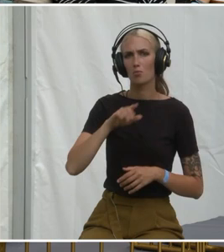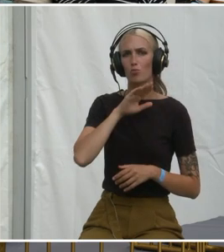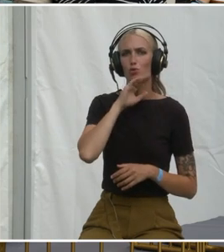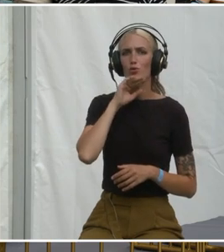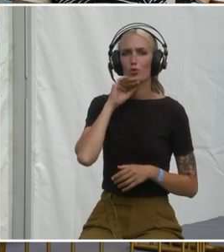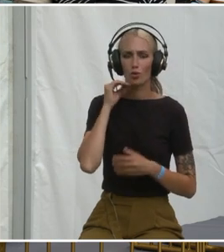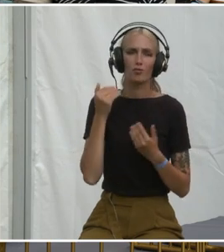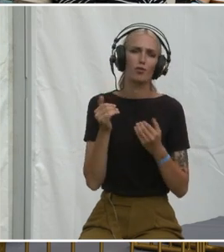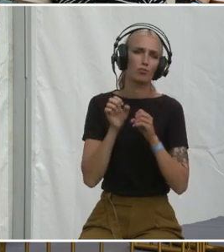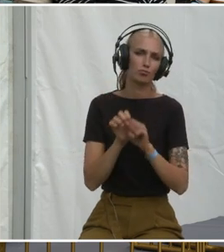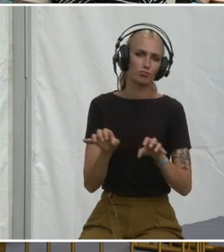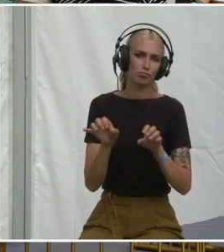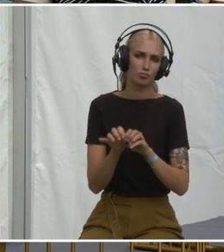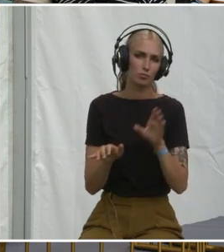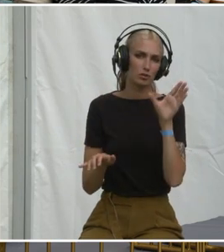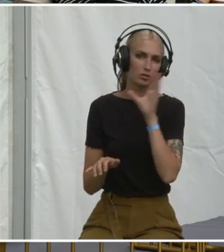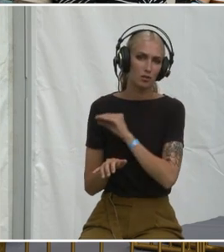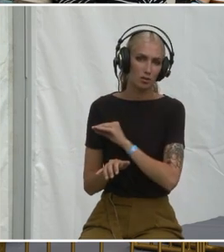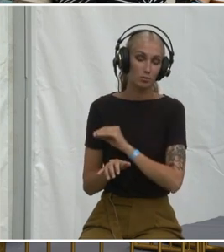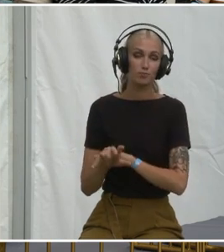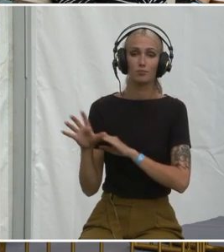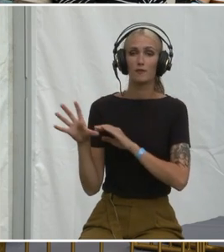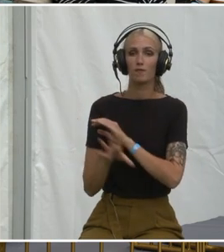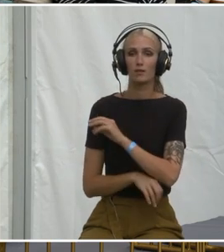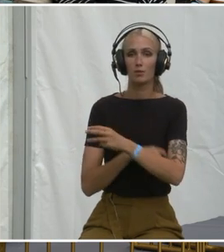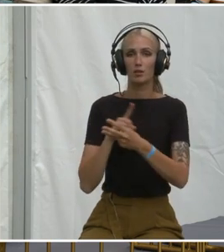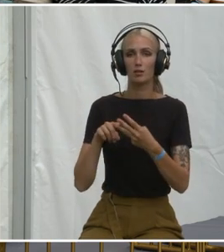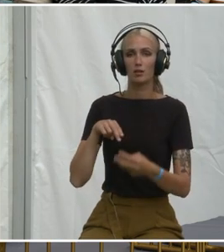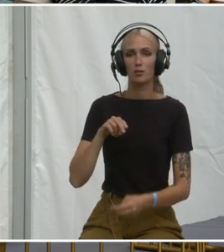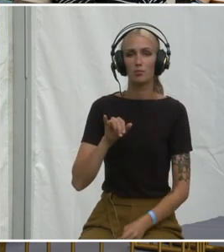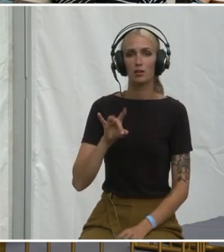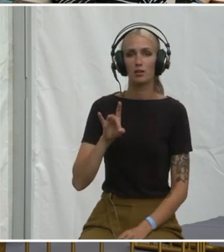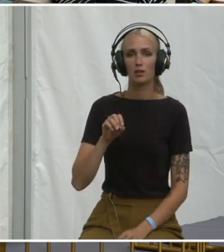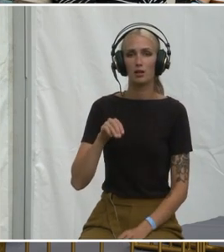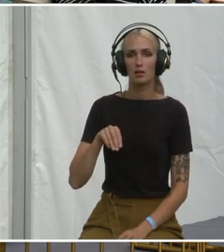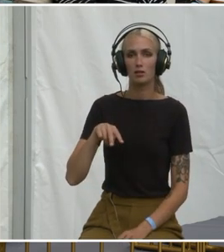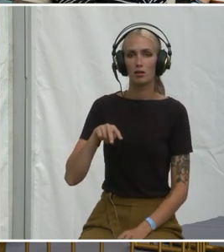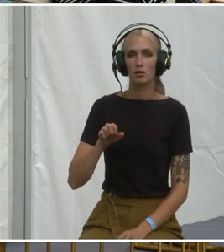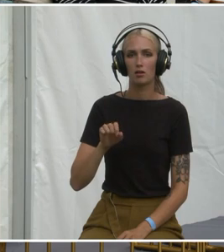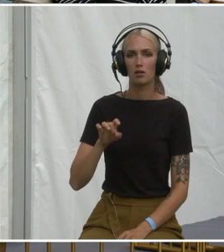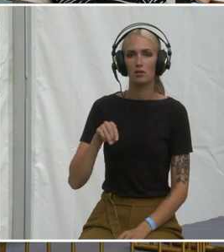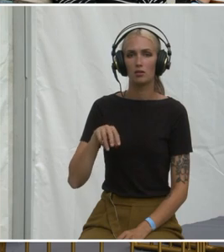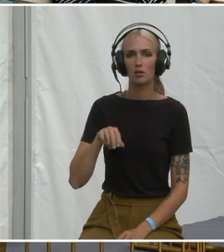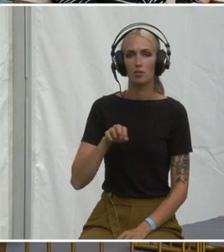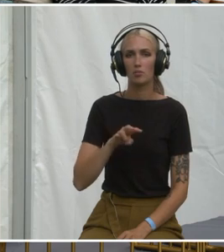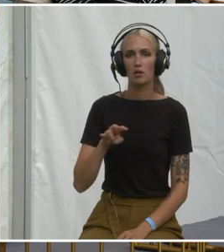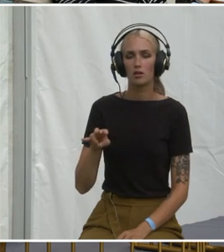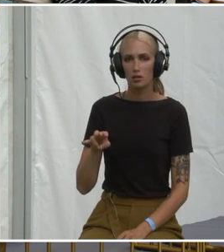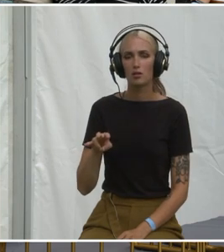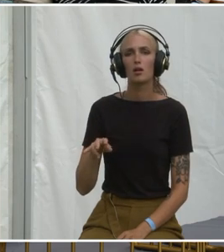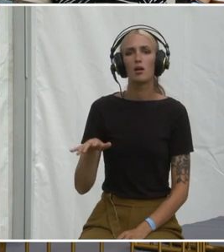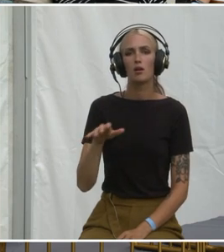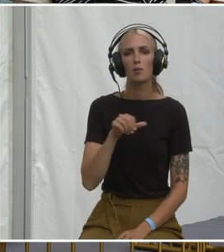us. And last but not least, we have also Piret Hartman in our panel, who is the Minister of Regional Affairs and